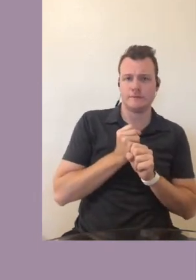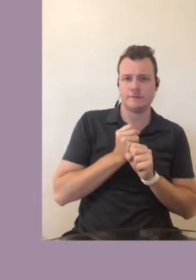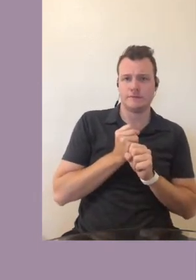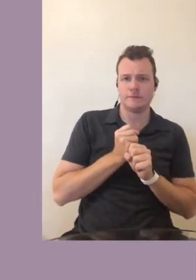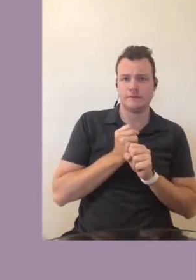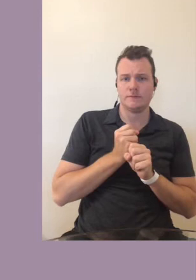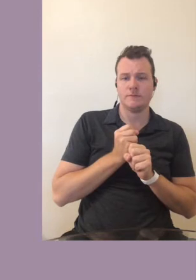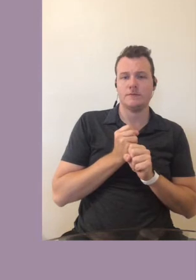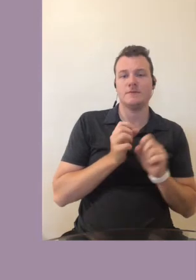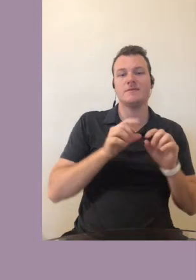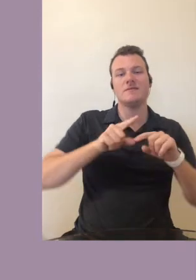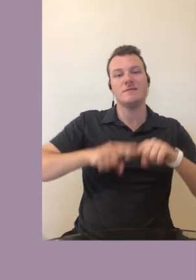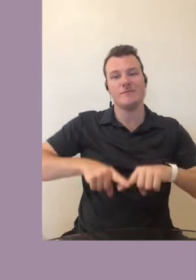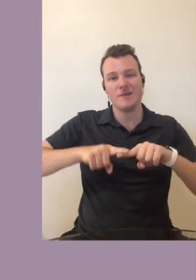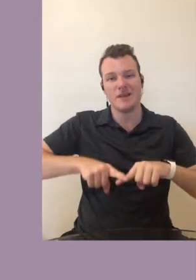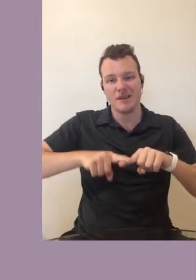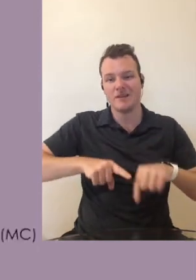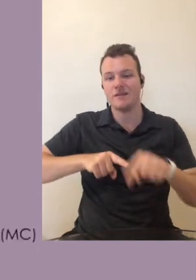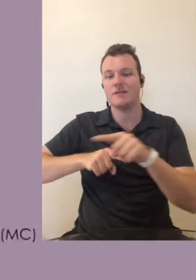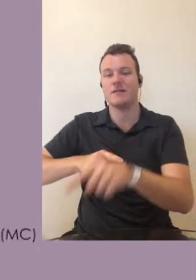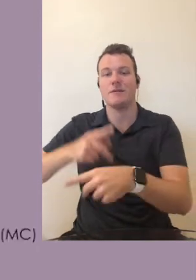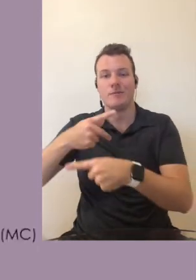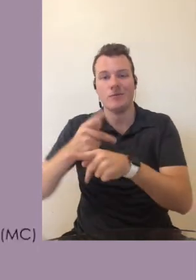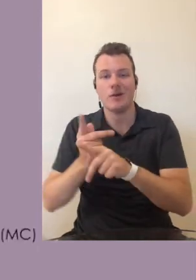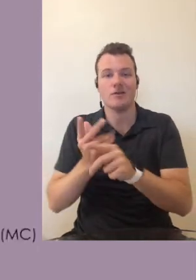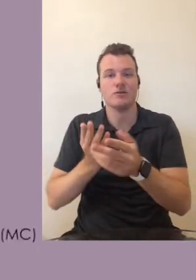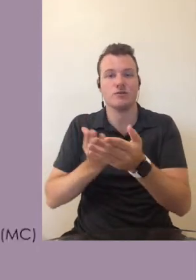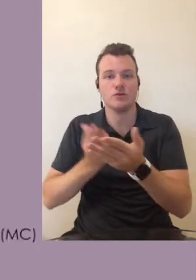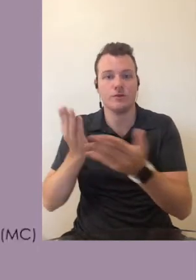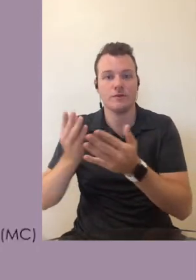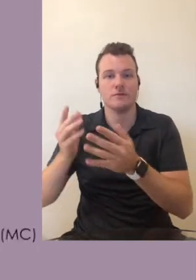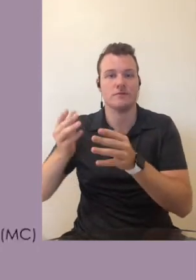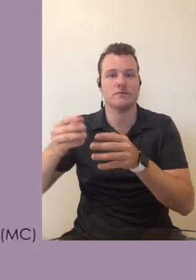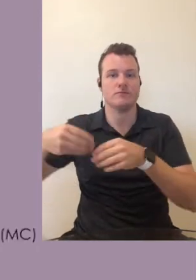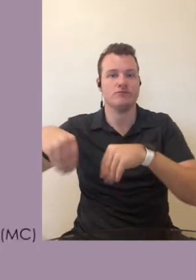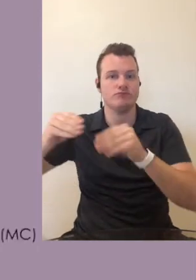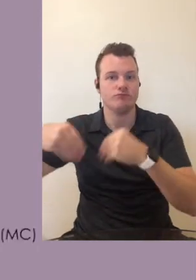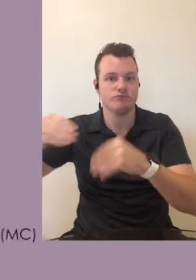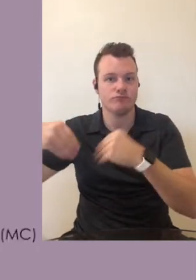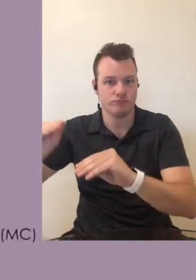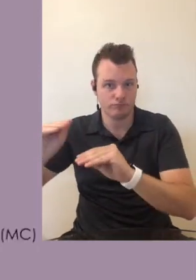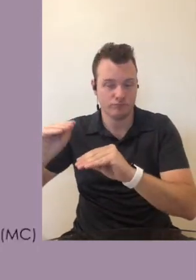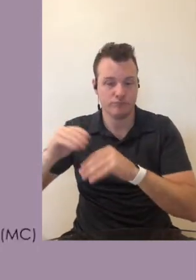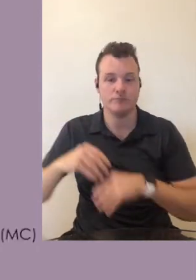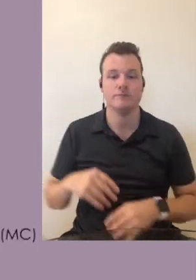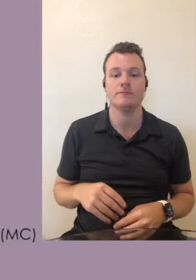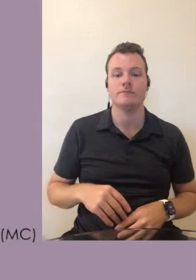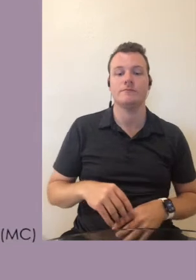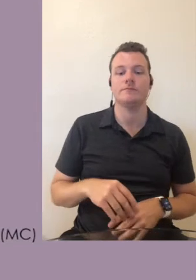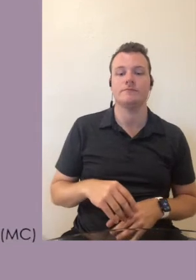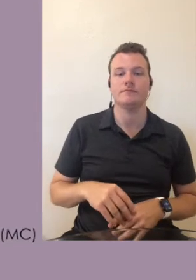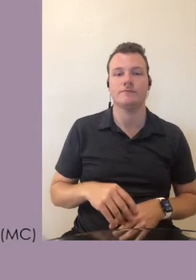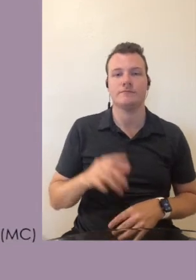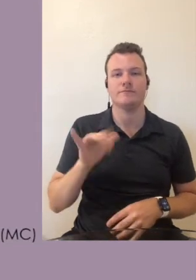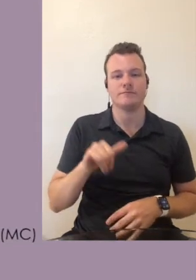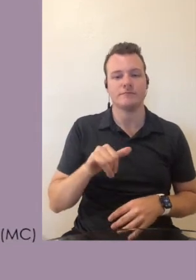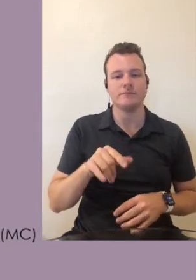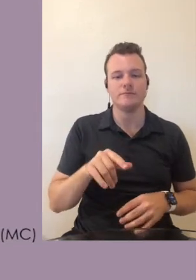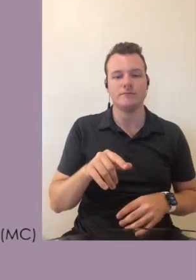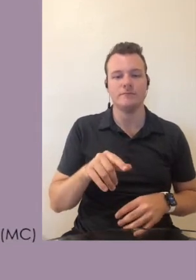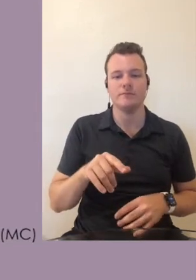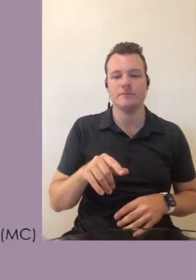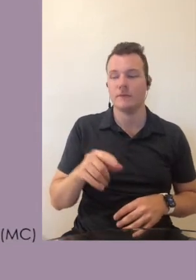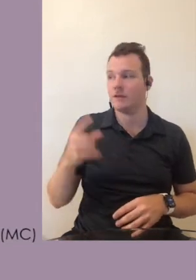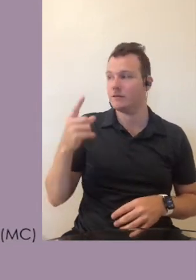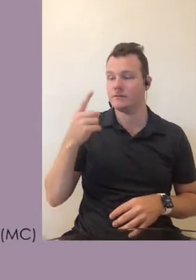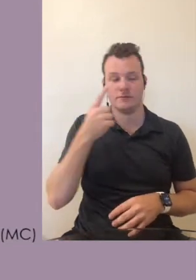and as a function of the products and services that are sold. Okay, so if